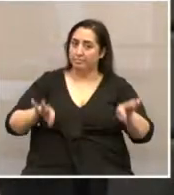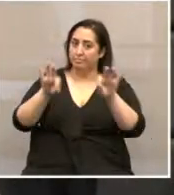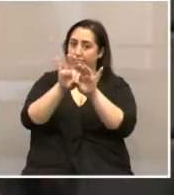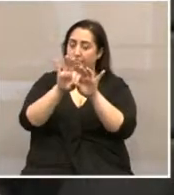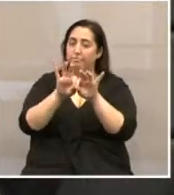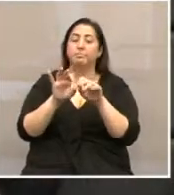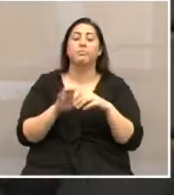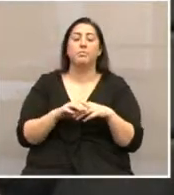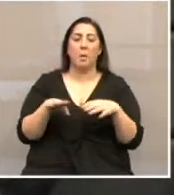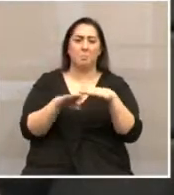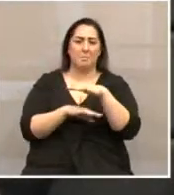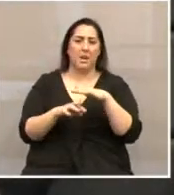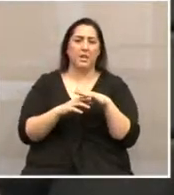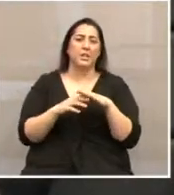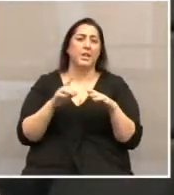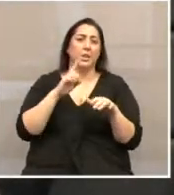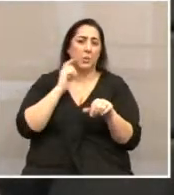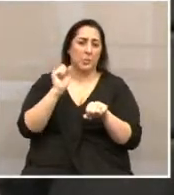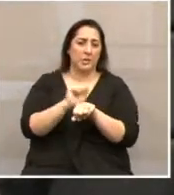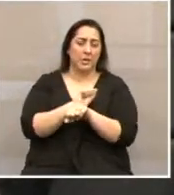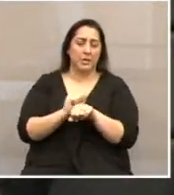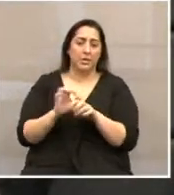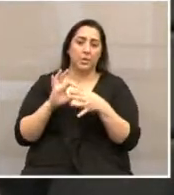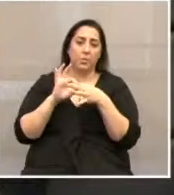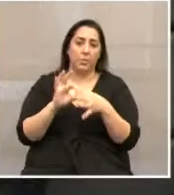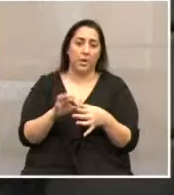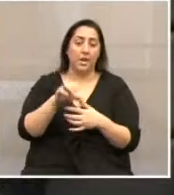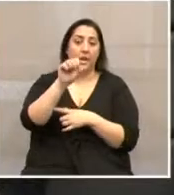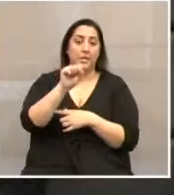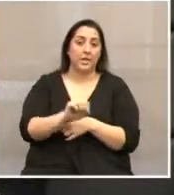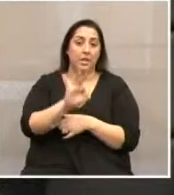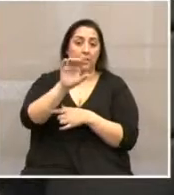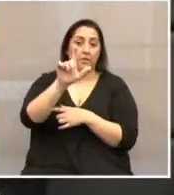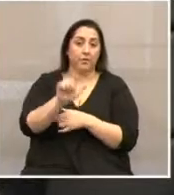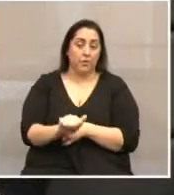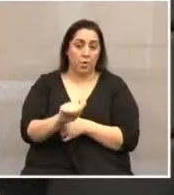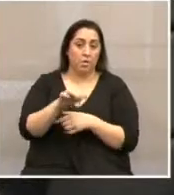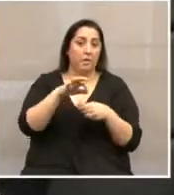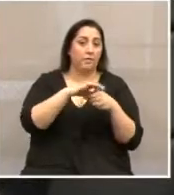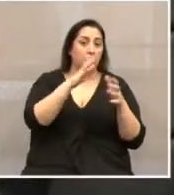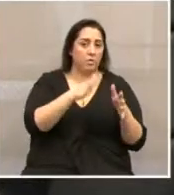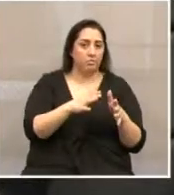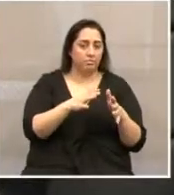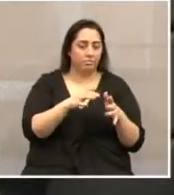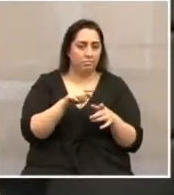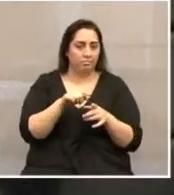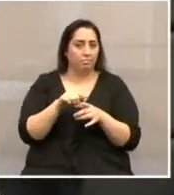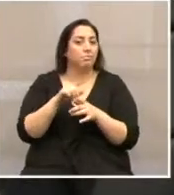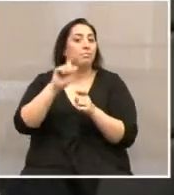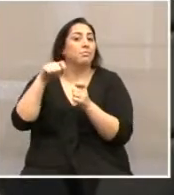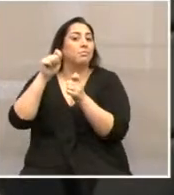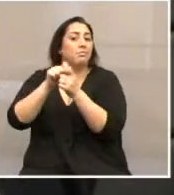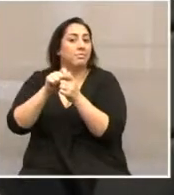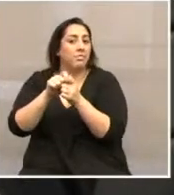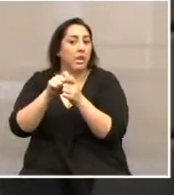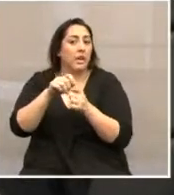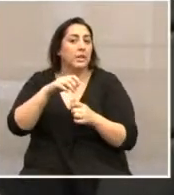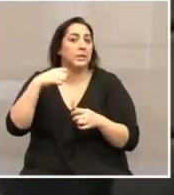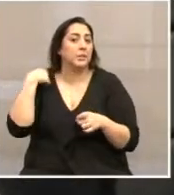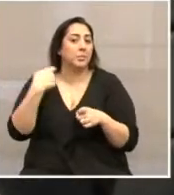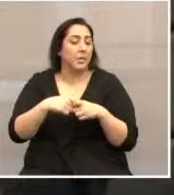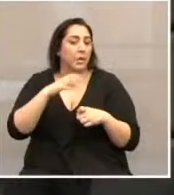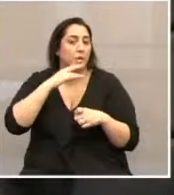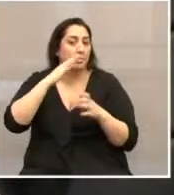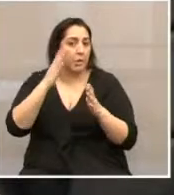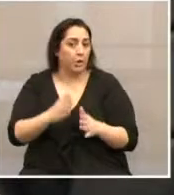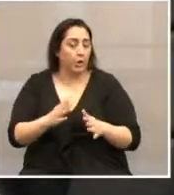basic realities about South Florida voters, especially Spanish-speaking voters. And it's truer here than in any